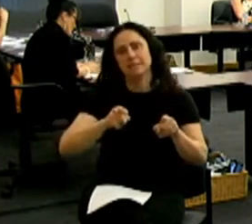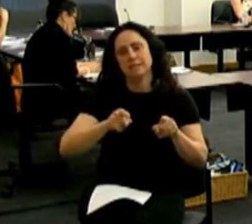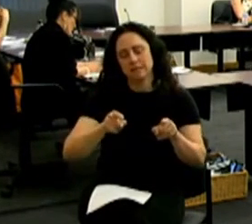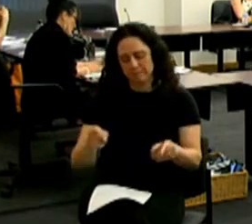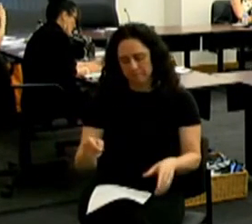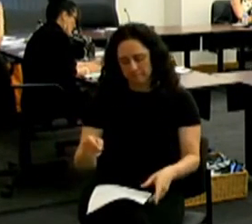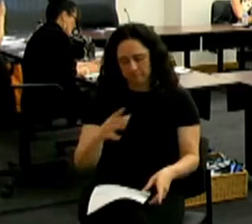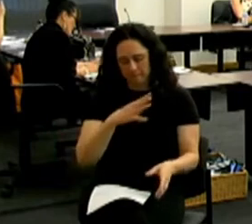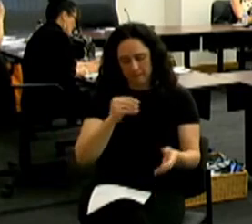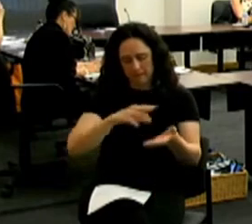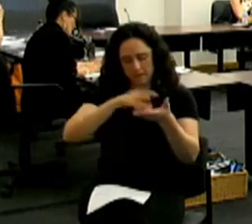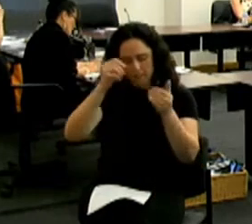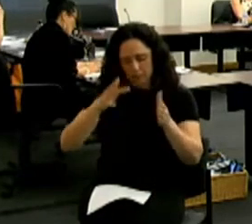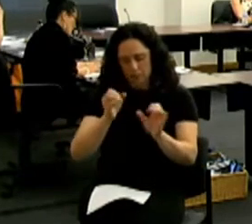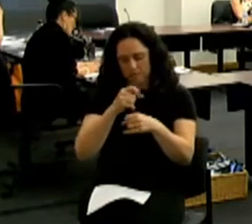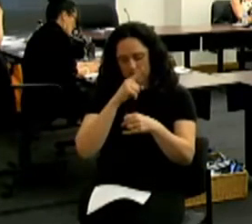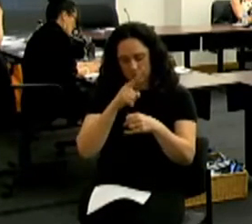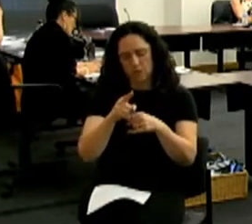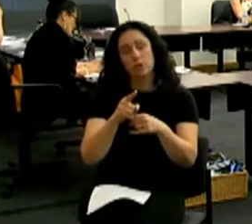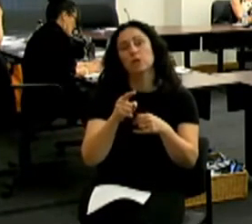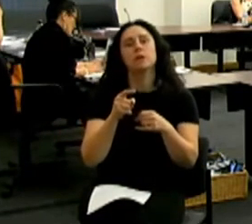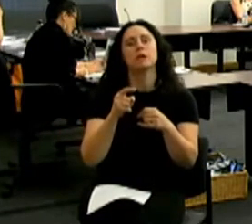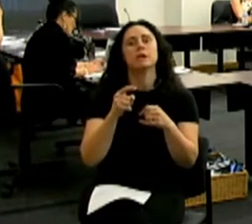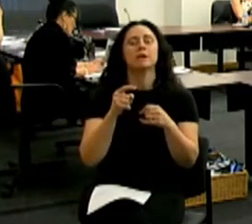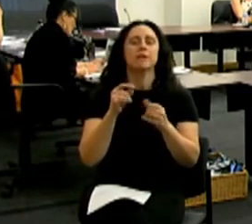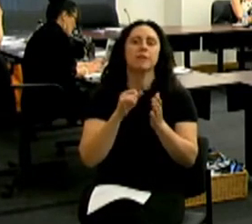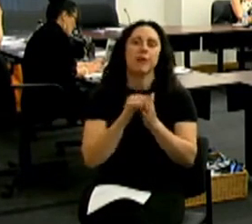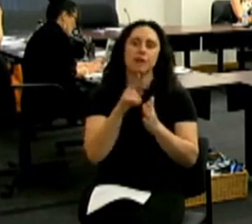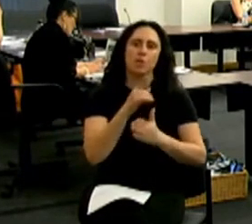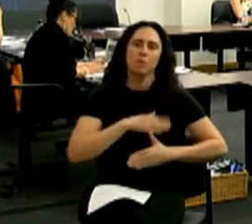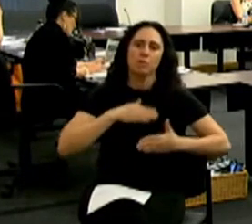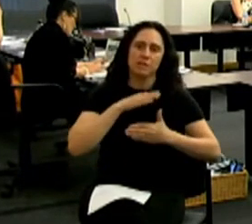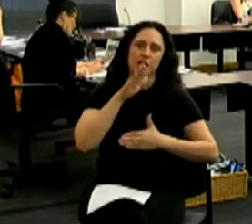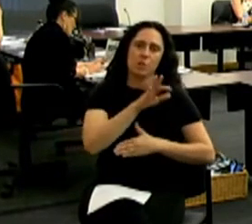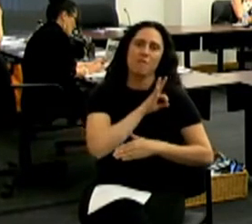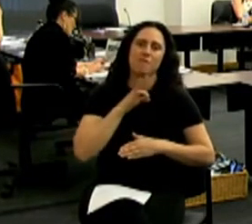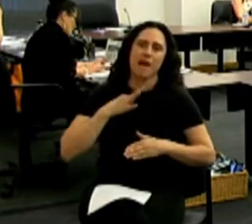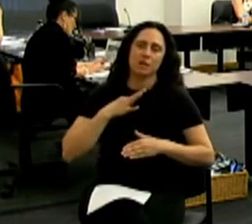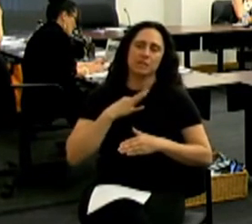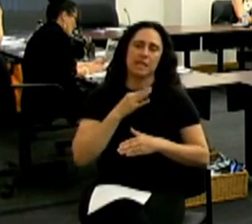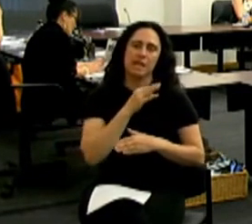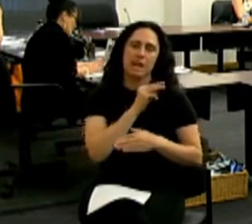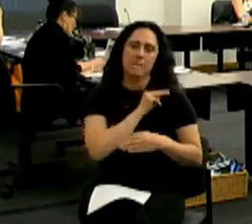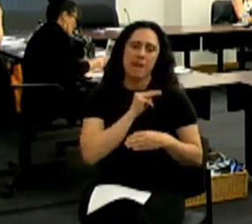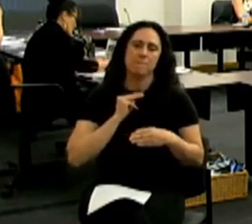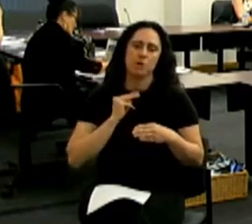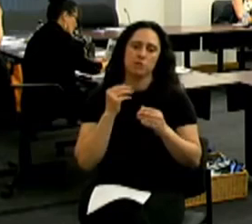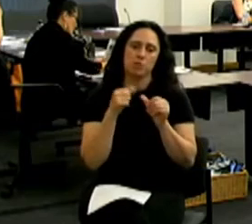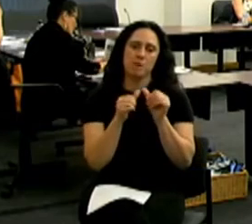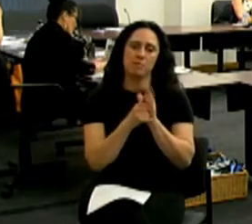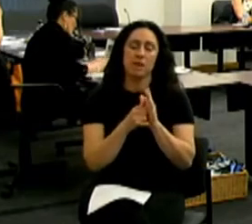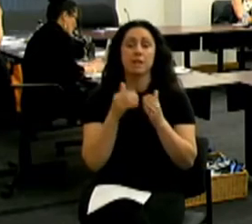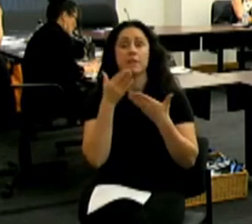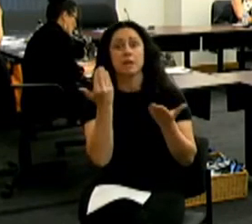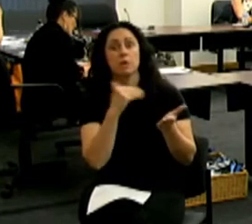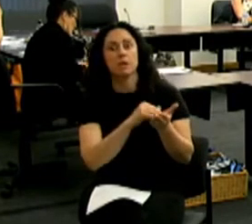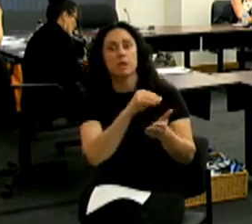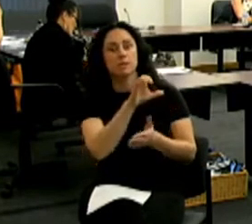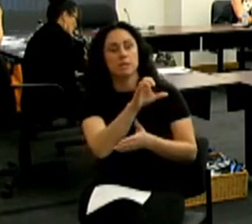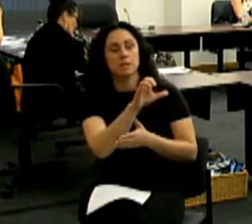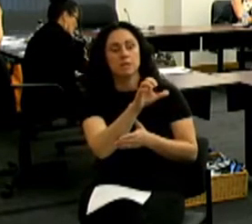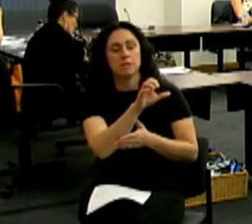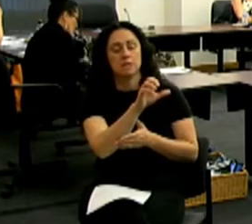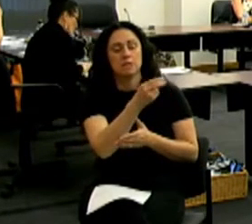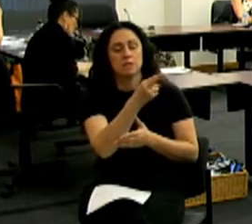going on, and students, make sure that you thank and appreciate your faculty members. Remember that. And I want to thank you again to Christy and